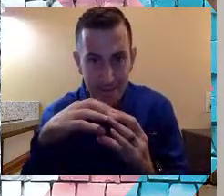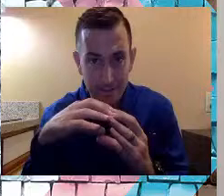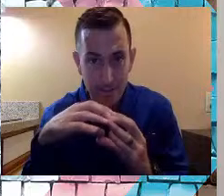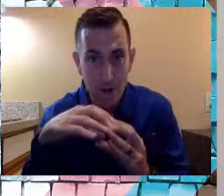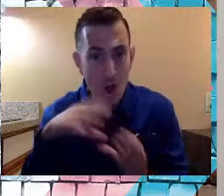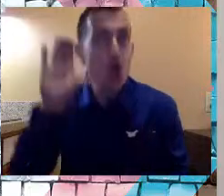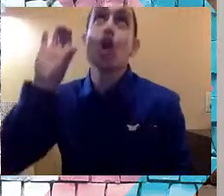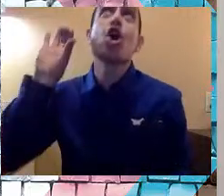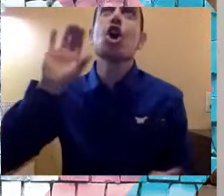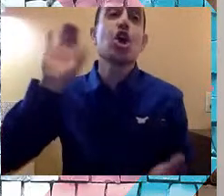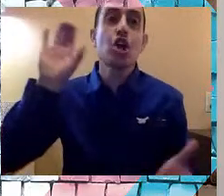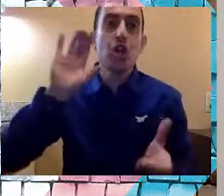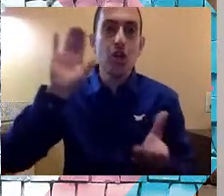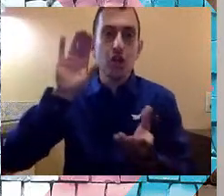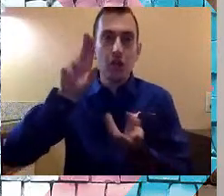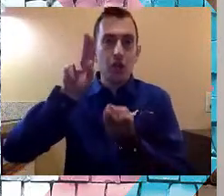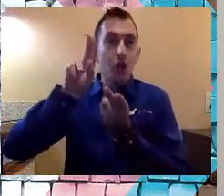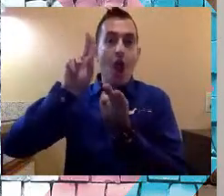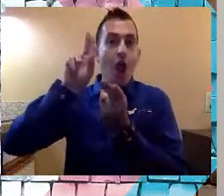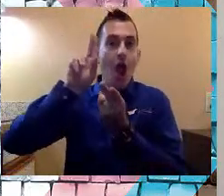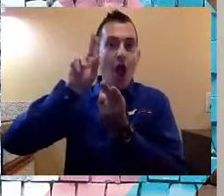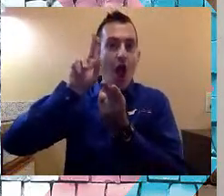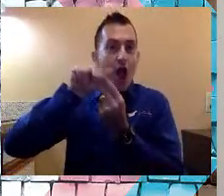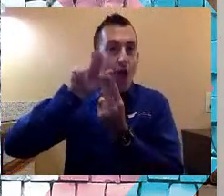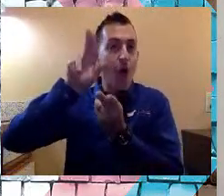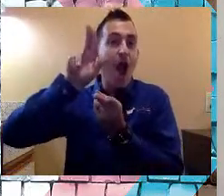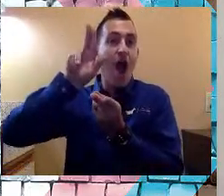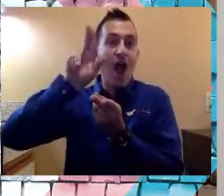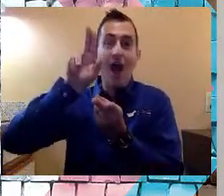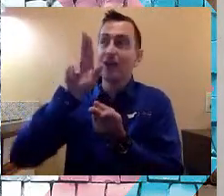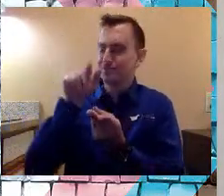Honk! What kind are you?